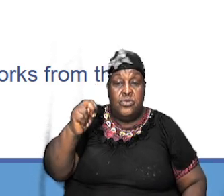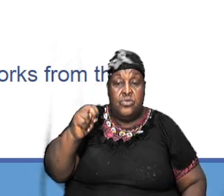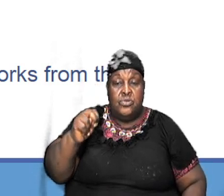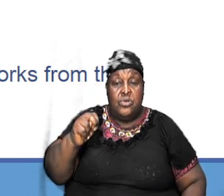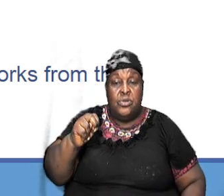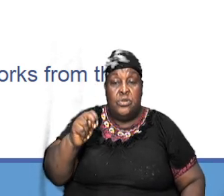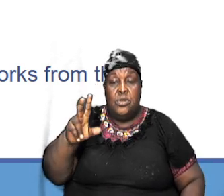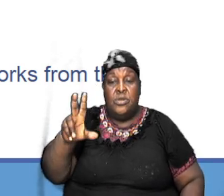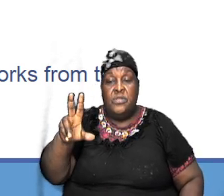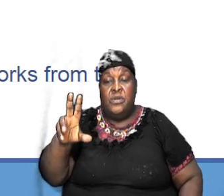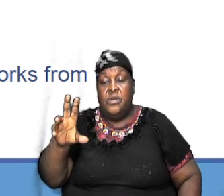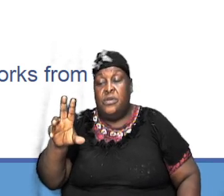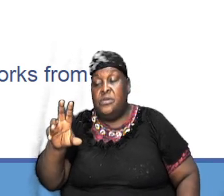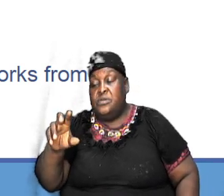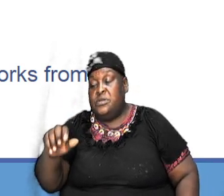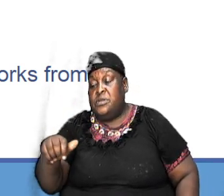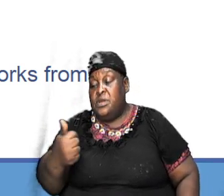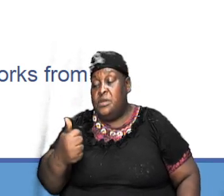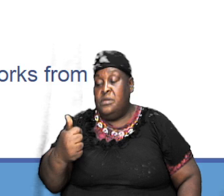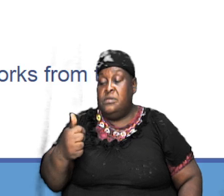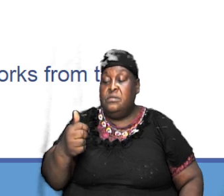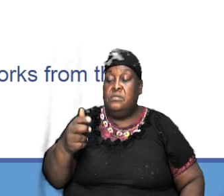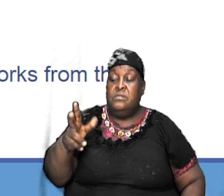verse 34.